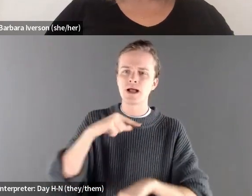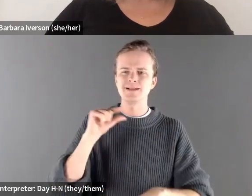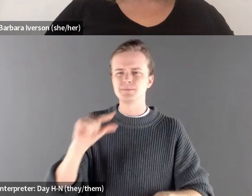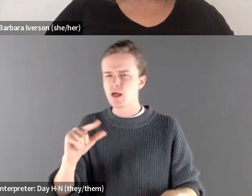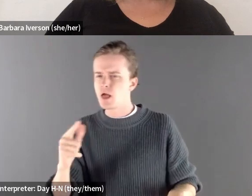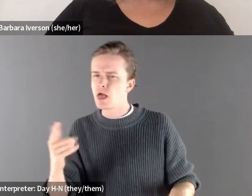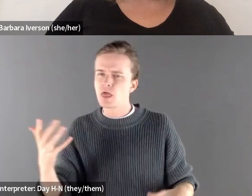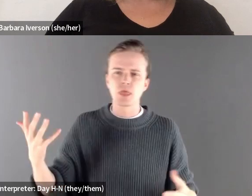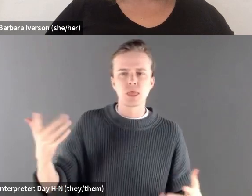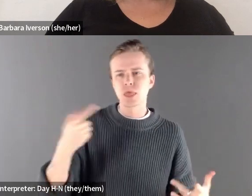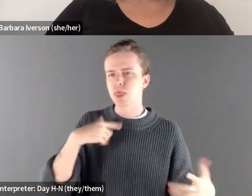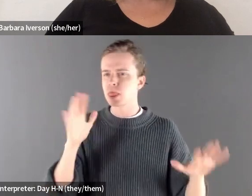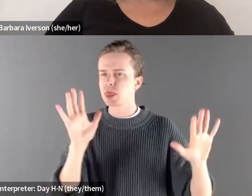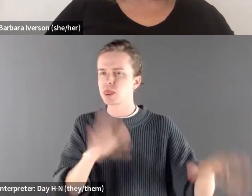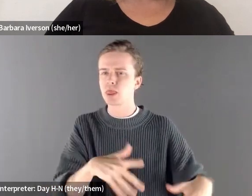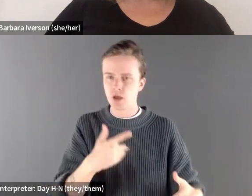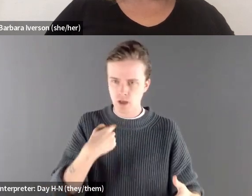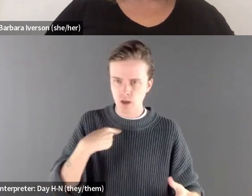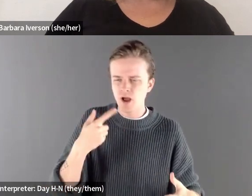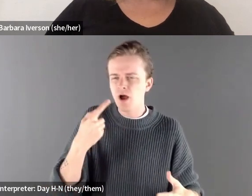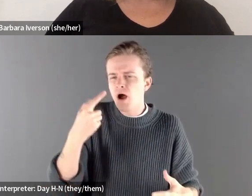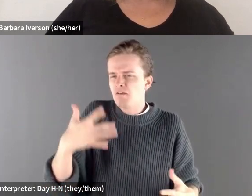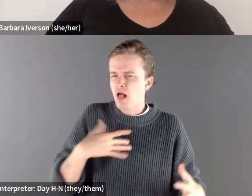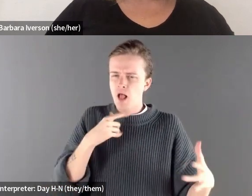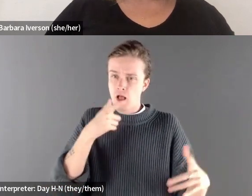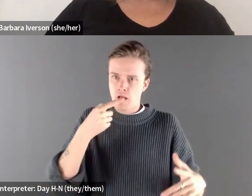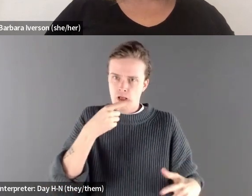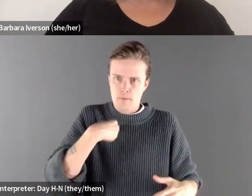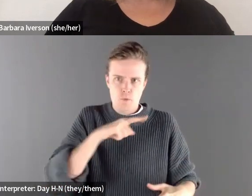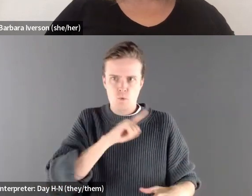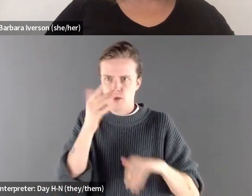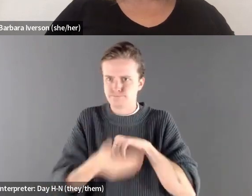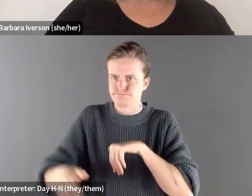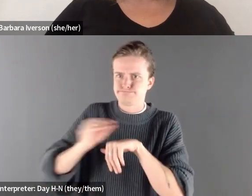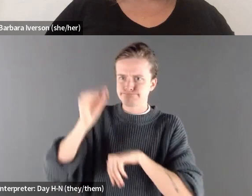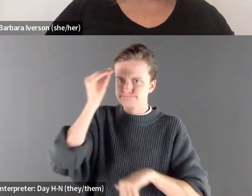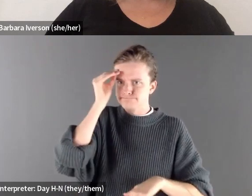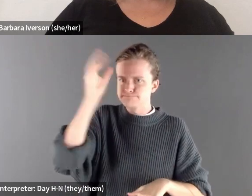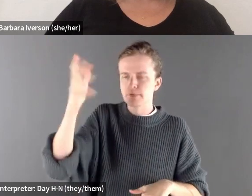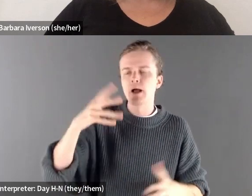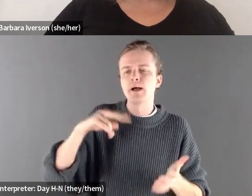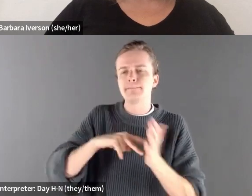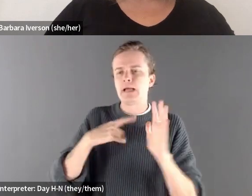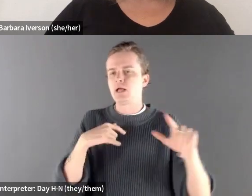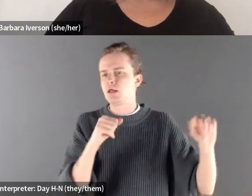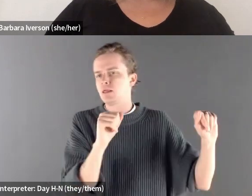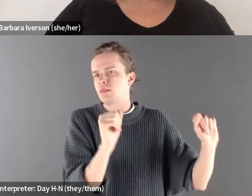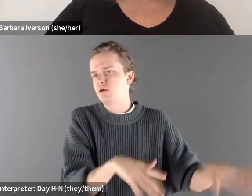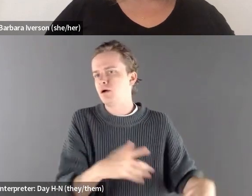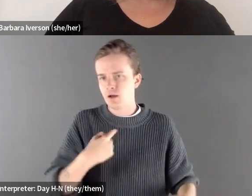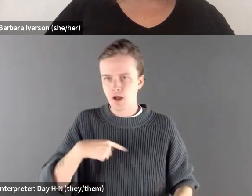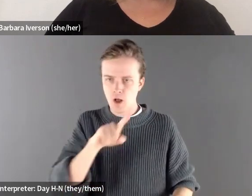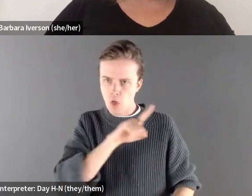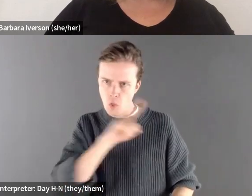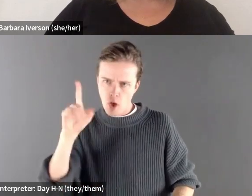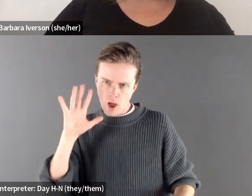tendency in the civil society space when it comes to tech and race, instead of framing this as a privacy issue, we also made it very clear